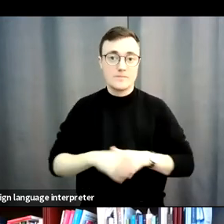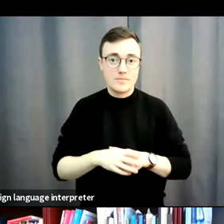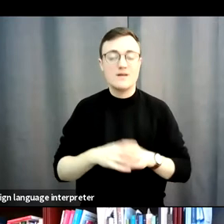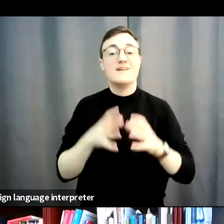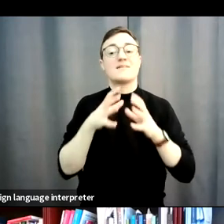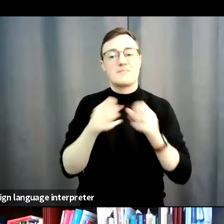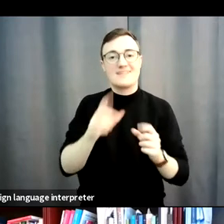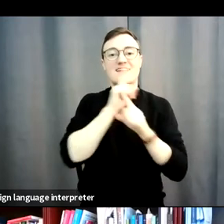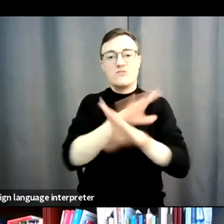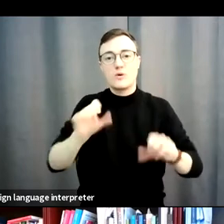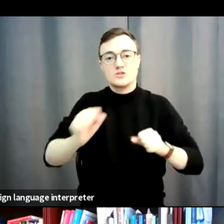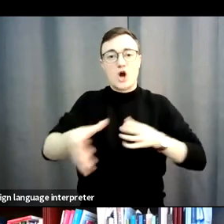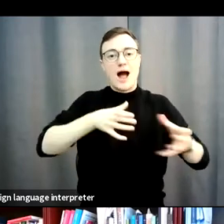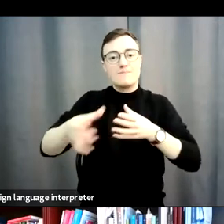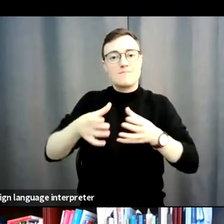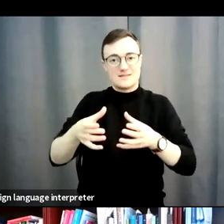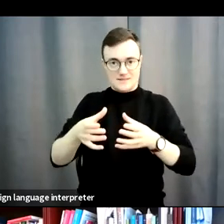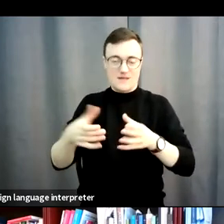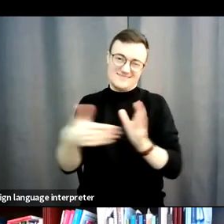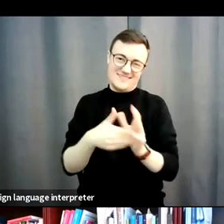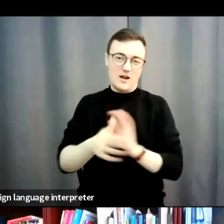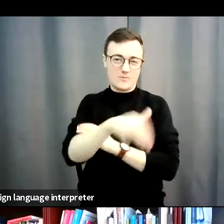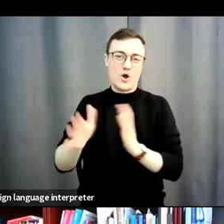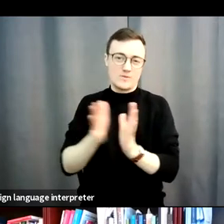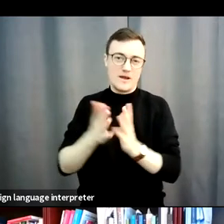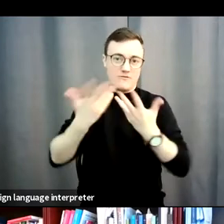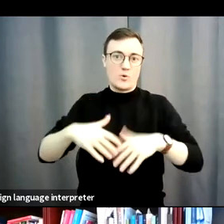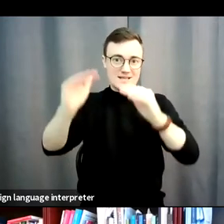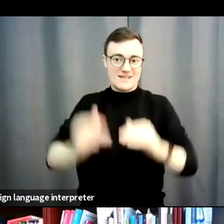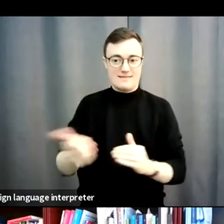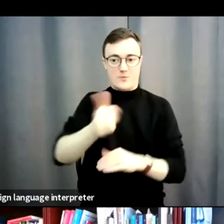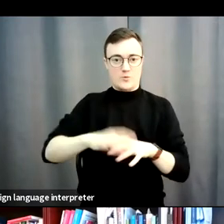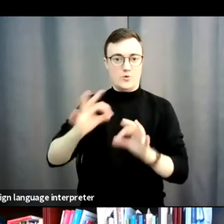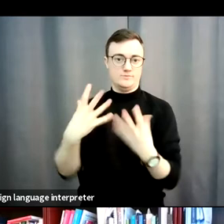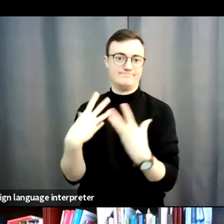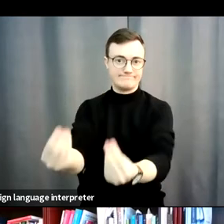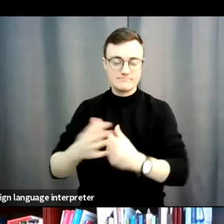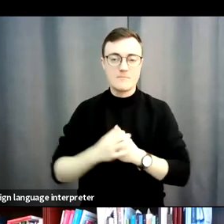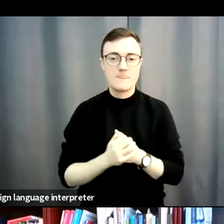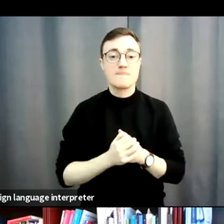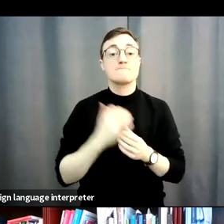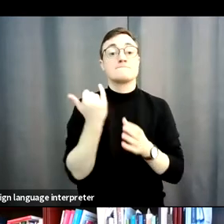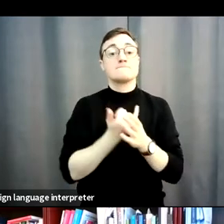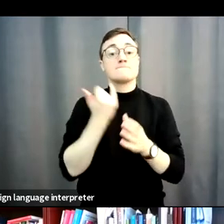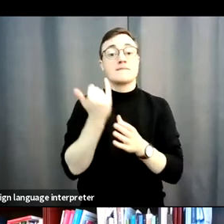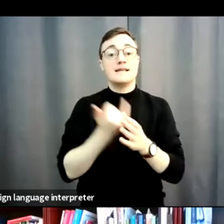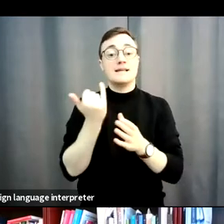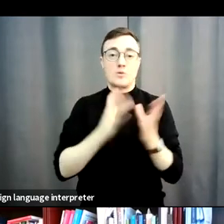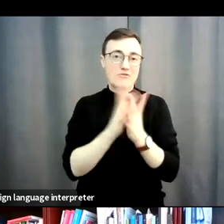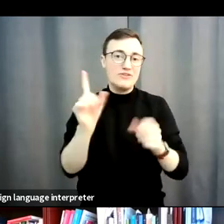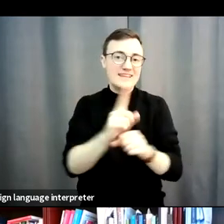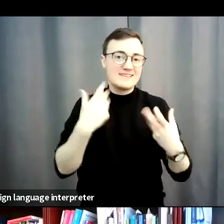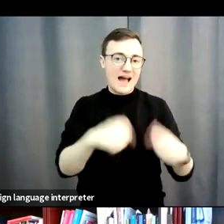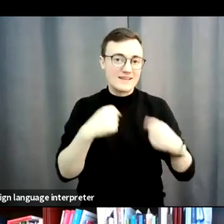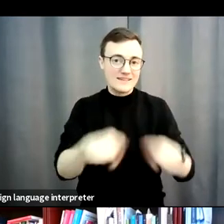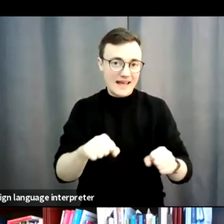appropriate and accessible to a child with disabilities. In play and recreation, general comment number 12 says that